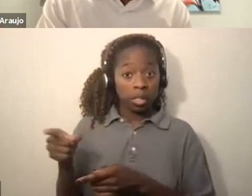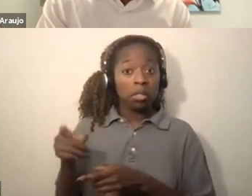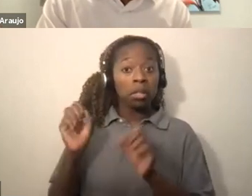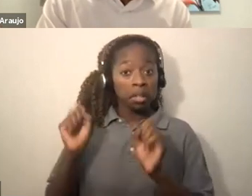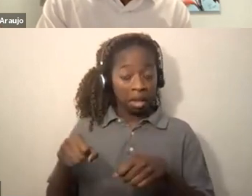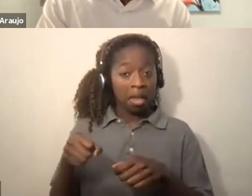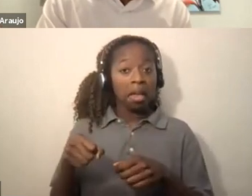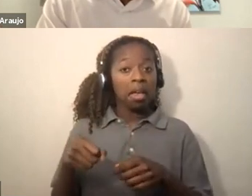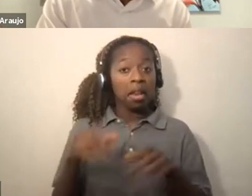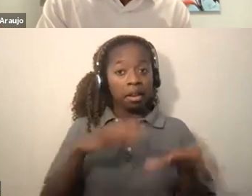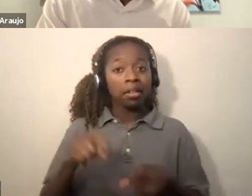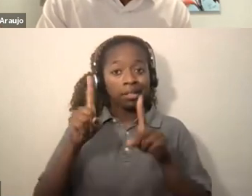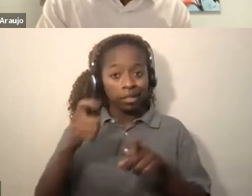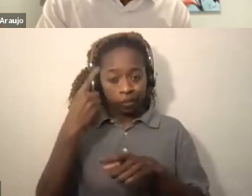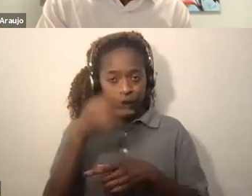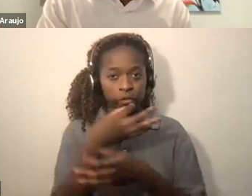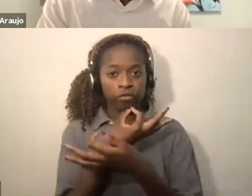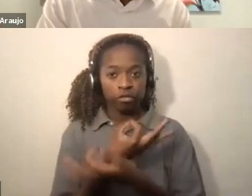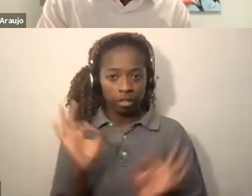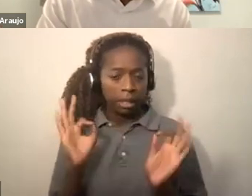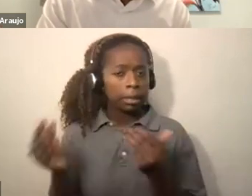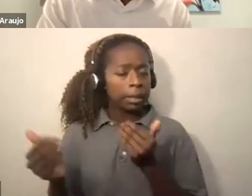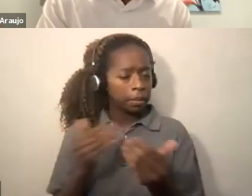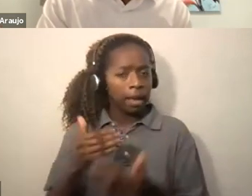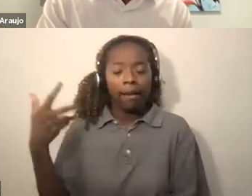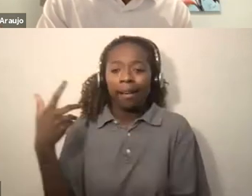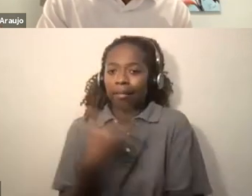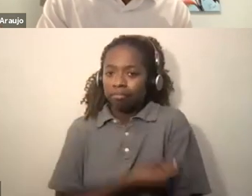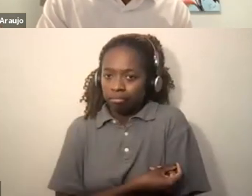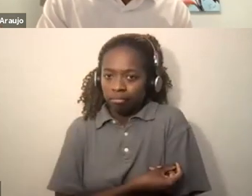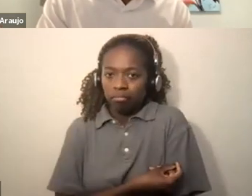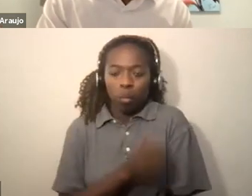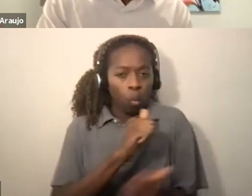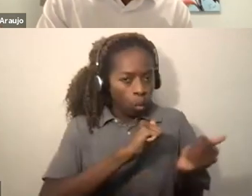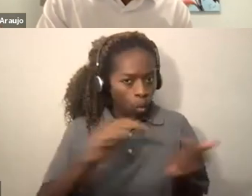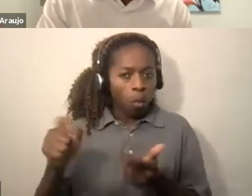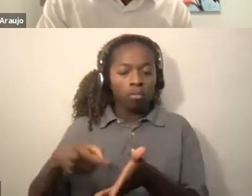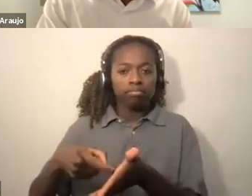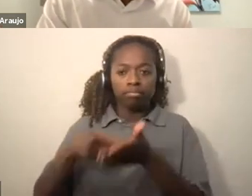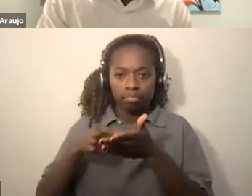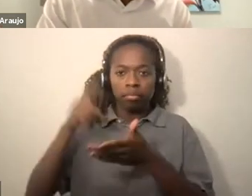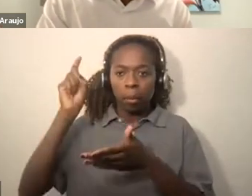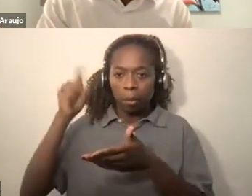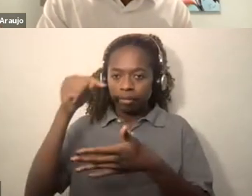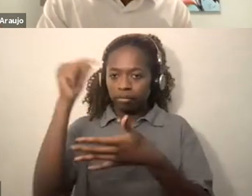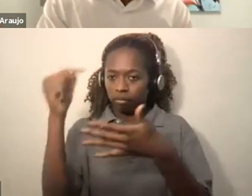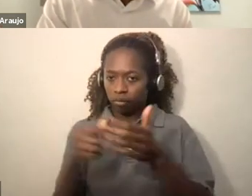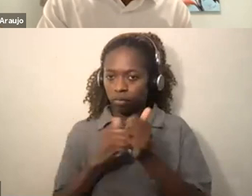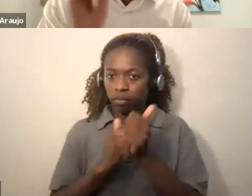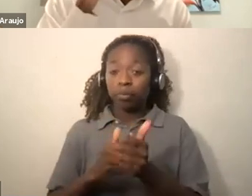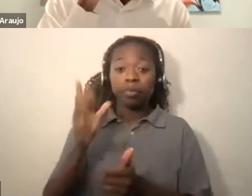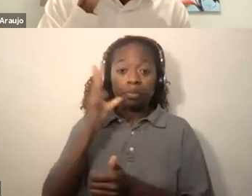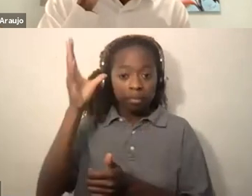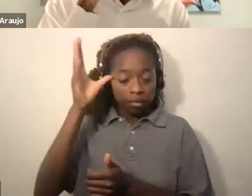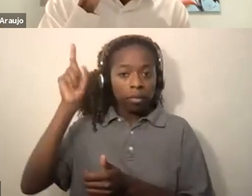testing regardless of vaccination status we encourage everyone to participate parents must consent to this